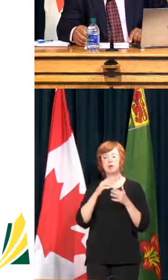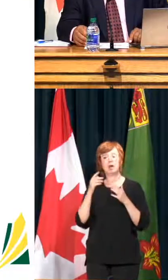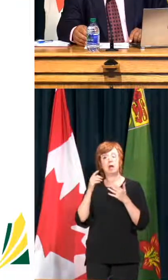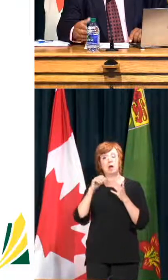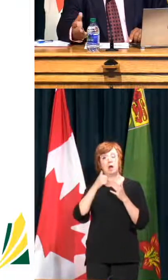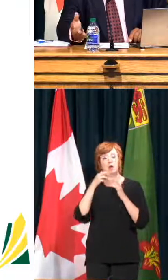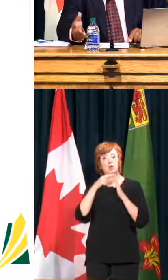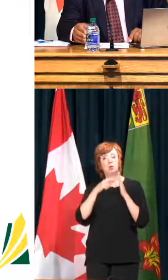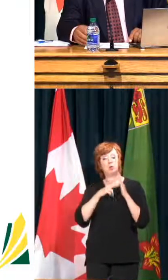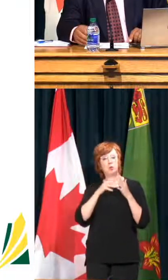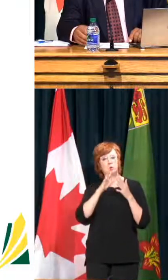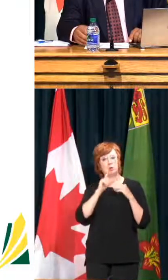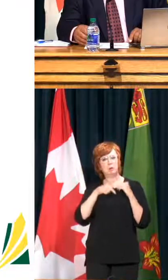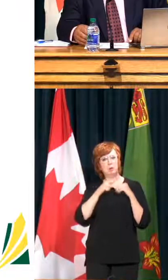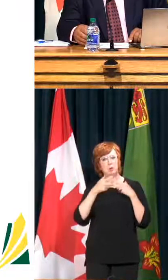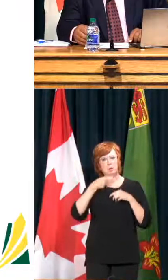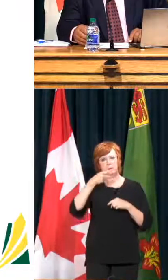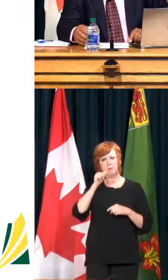playgrounds, and so please be